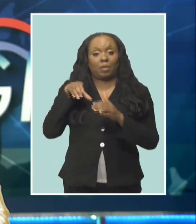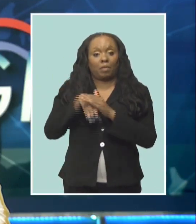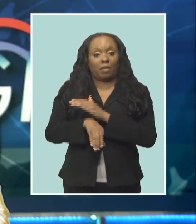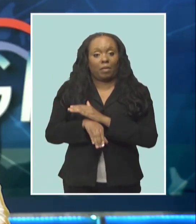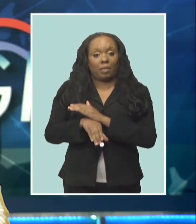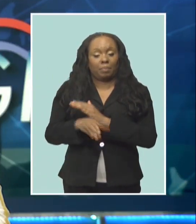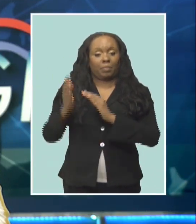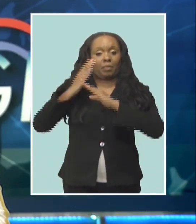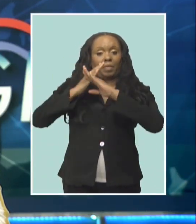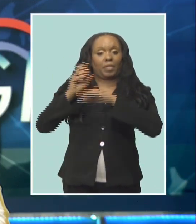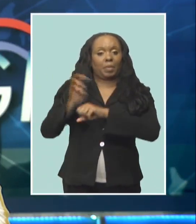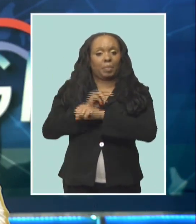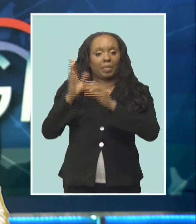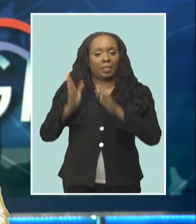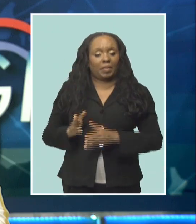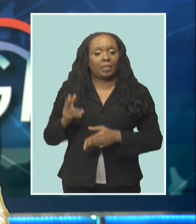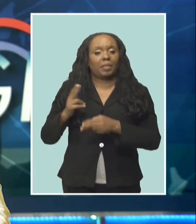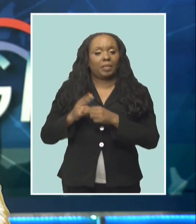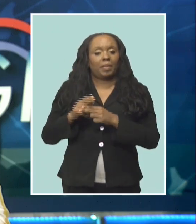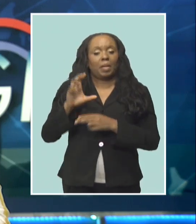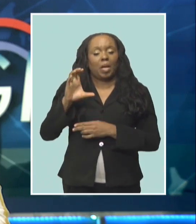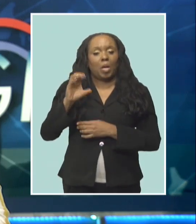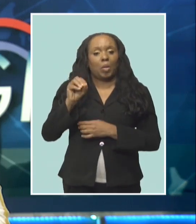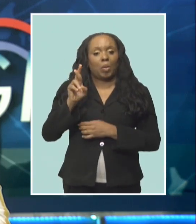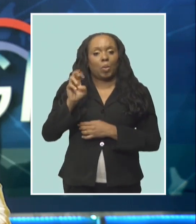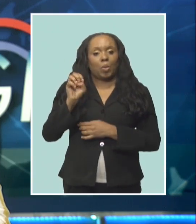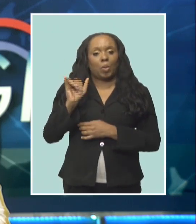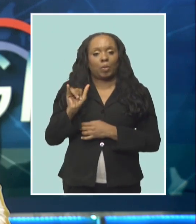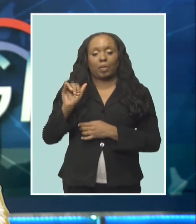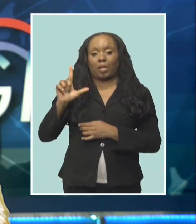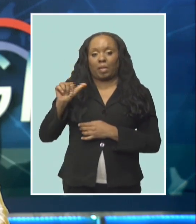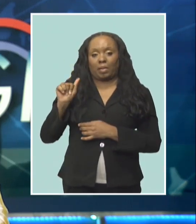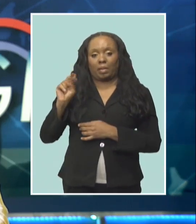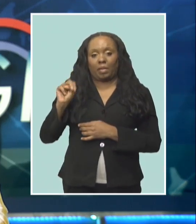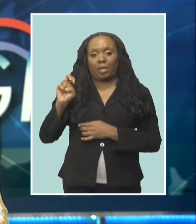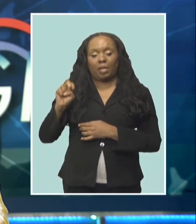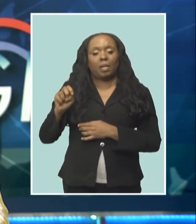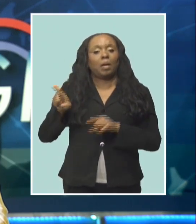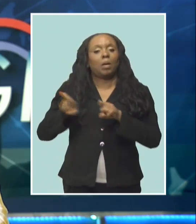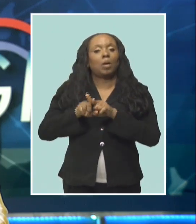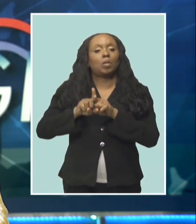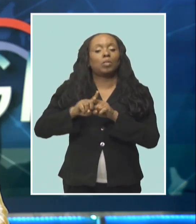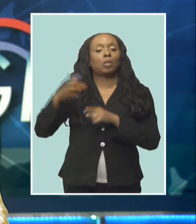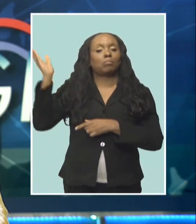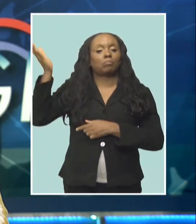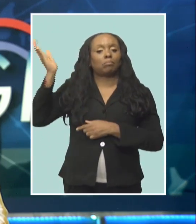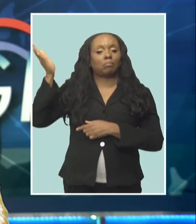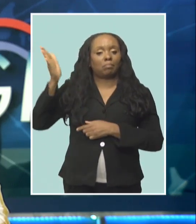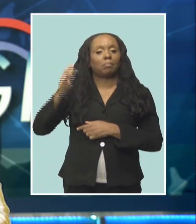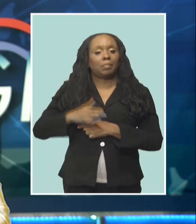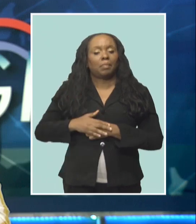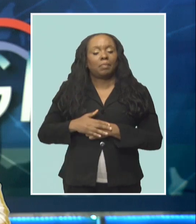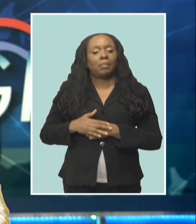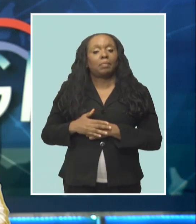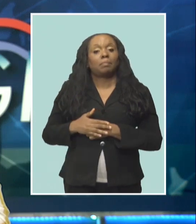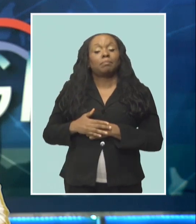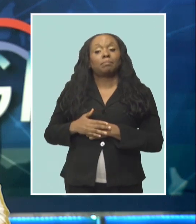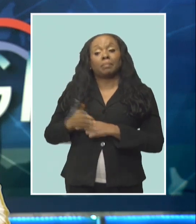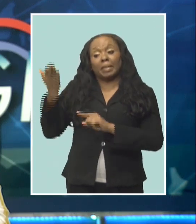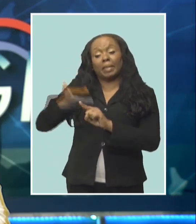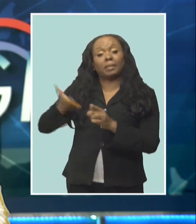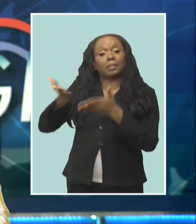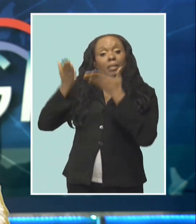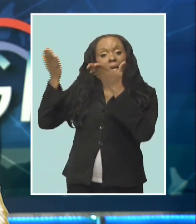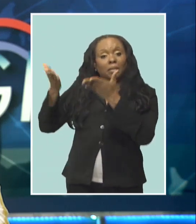Prevention Minister and Member of Parliament for the City, Corey Lane, also made his contribution to the budgetary debate. He